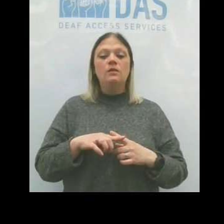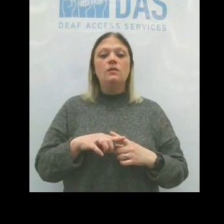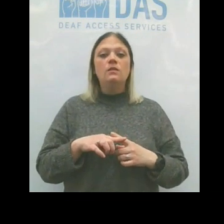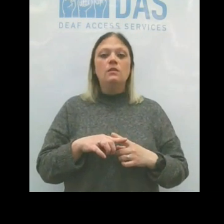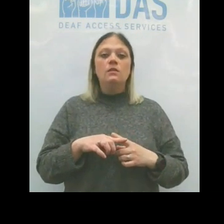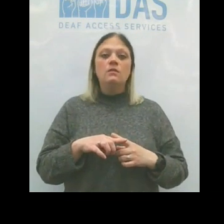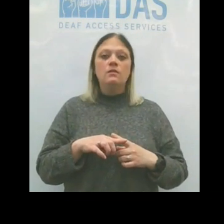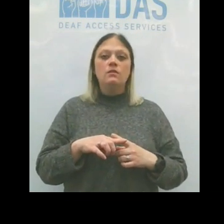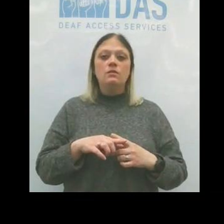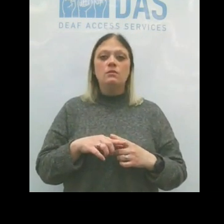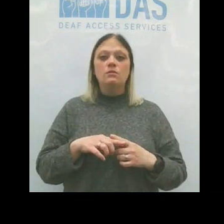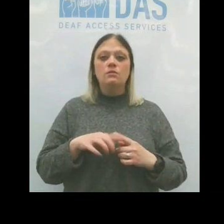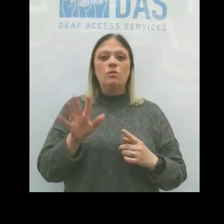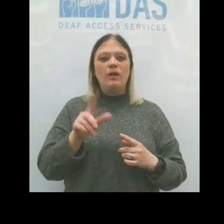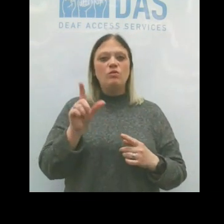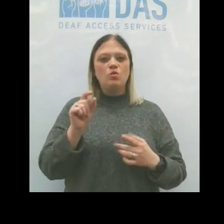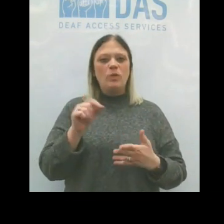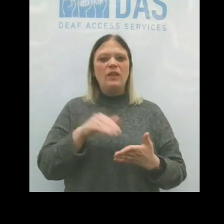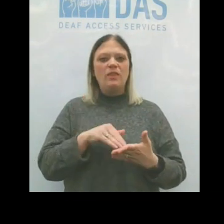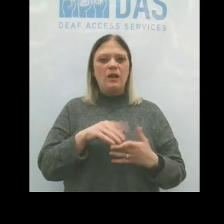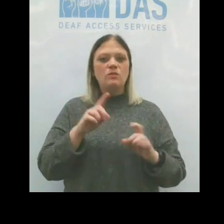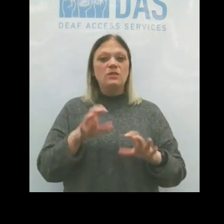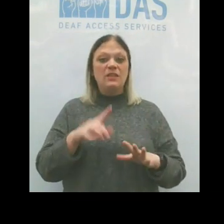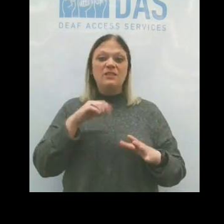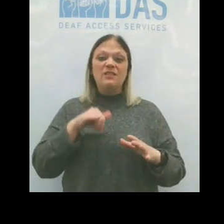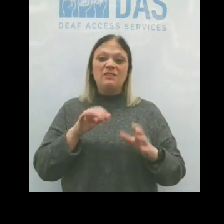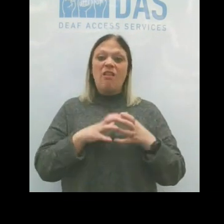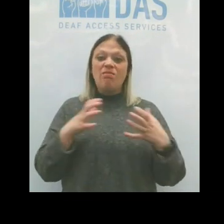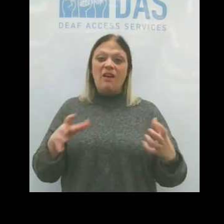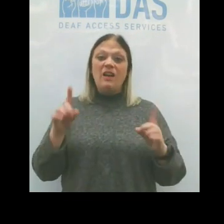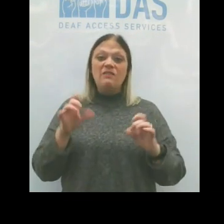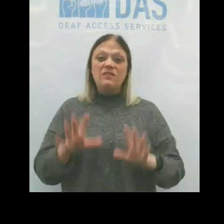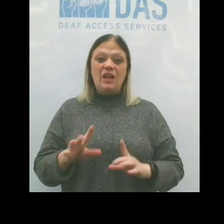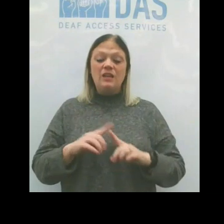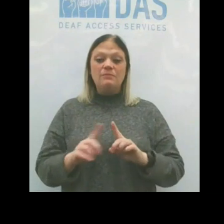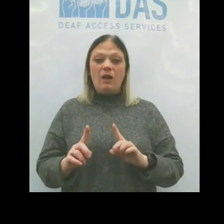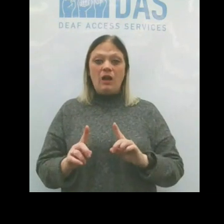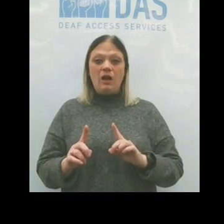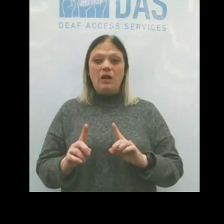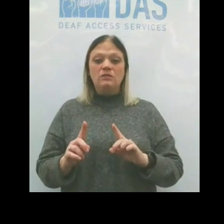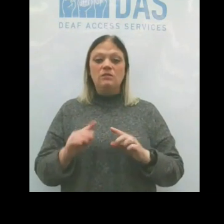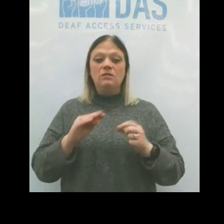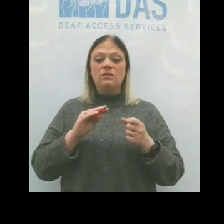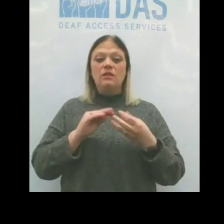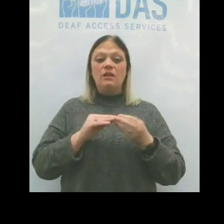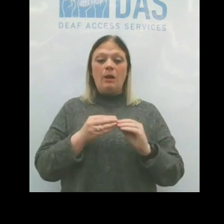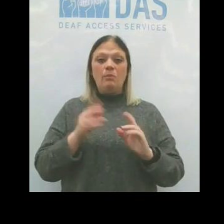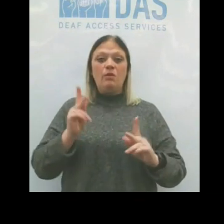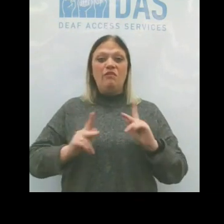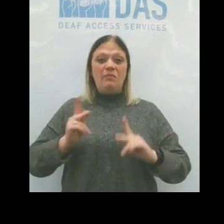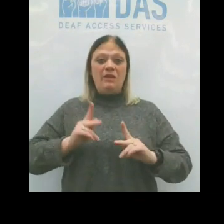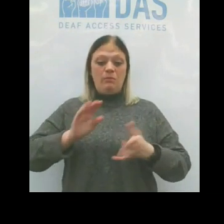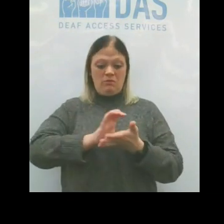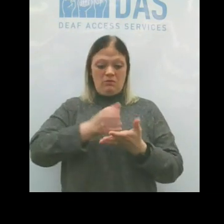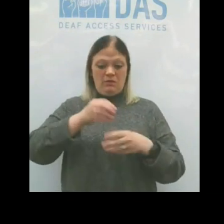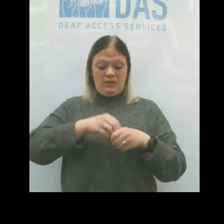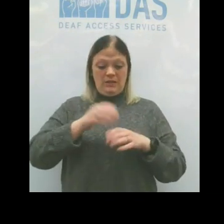almost 20,000 tests is a lot of tests, but given the number of people in our